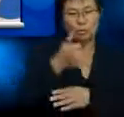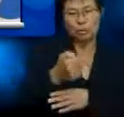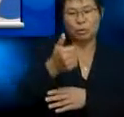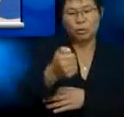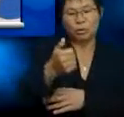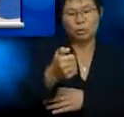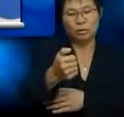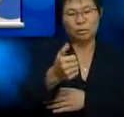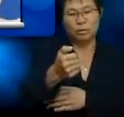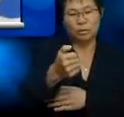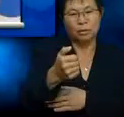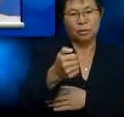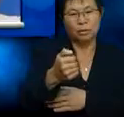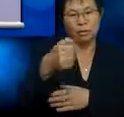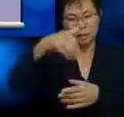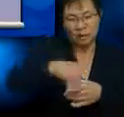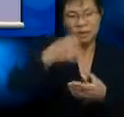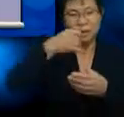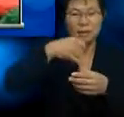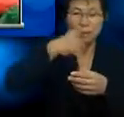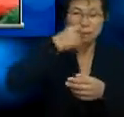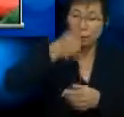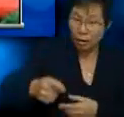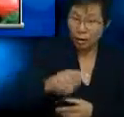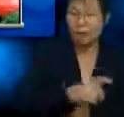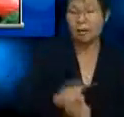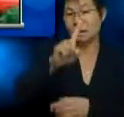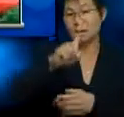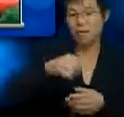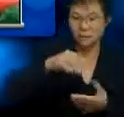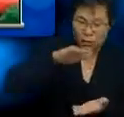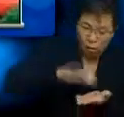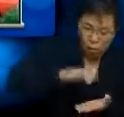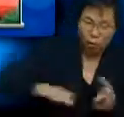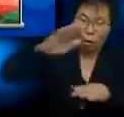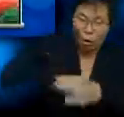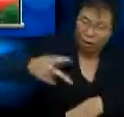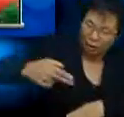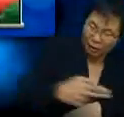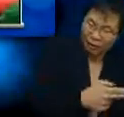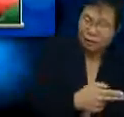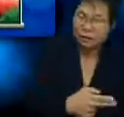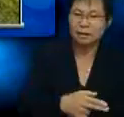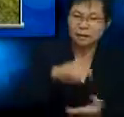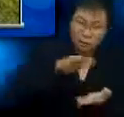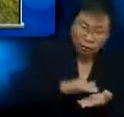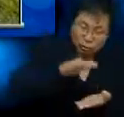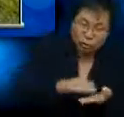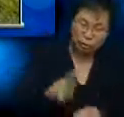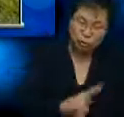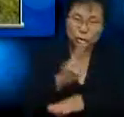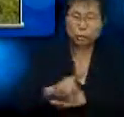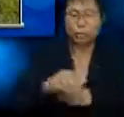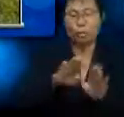the spring in the ballpoint pen. There is a spring on the cutter. The spring is used